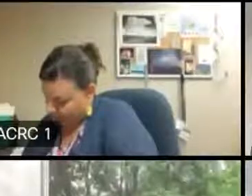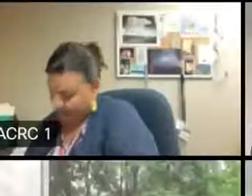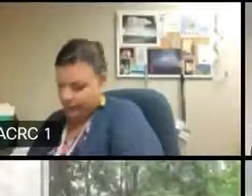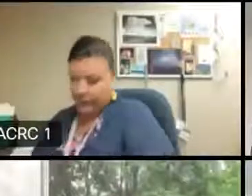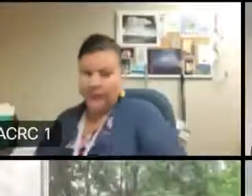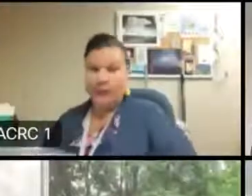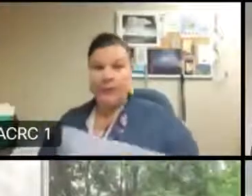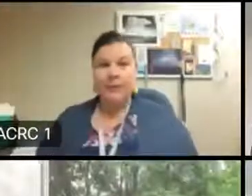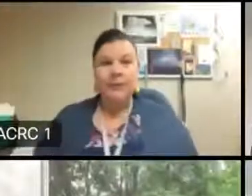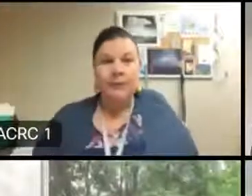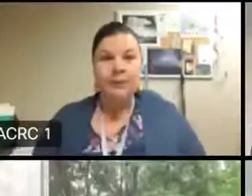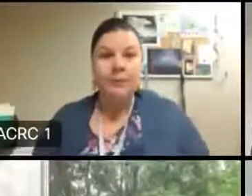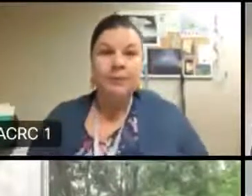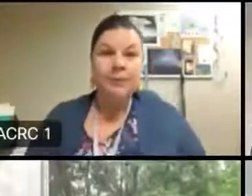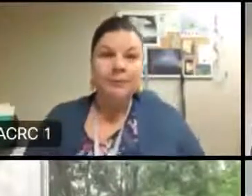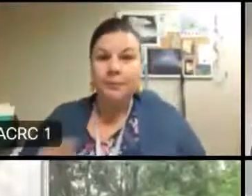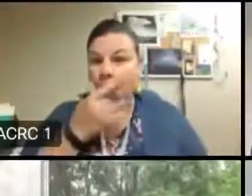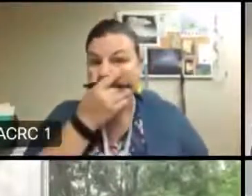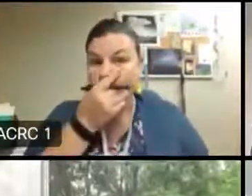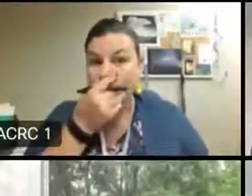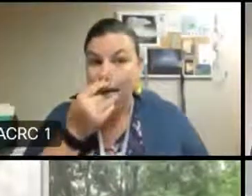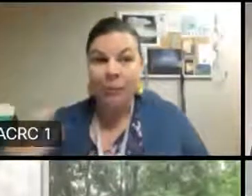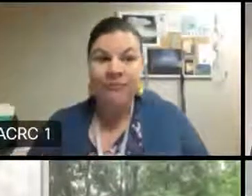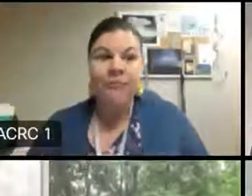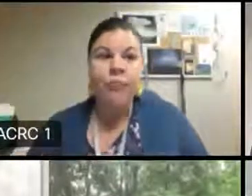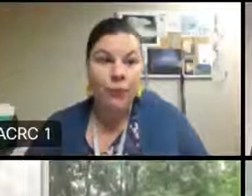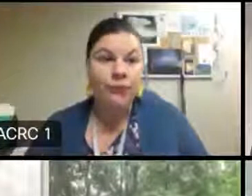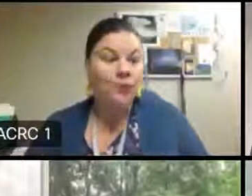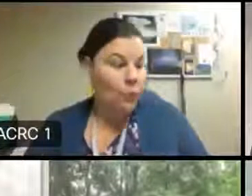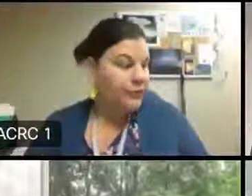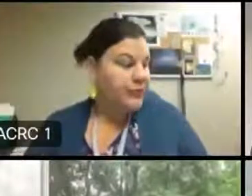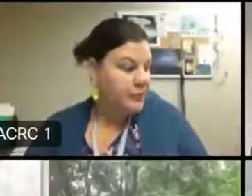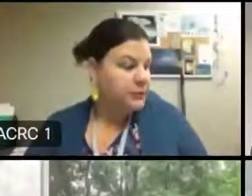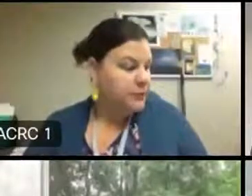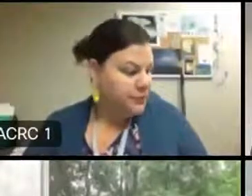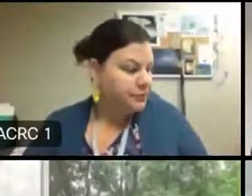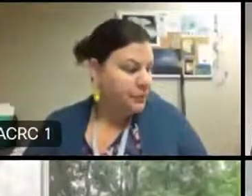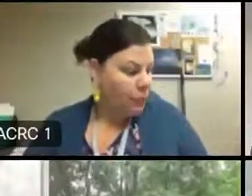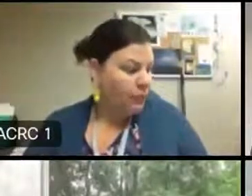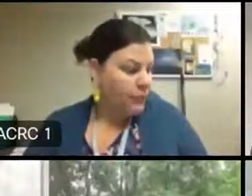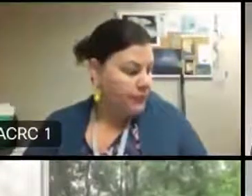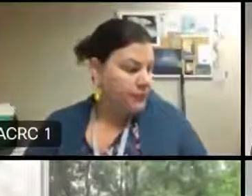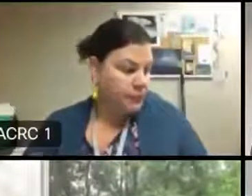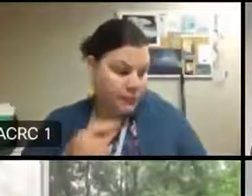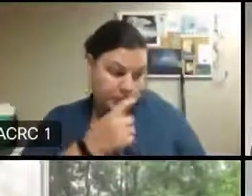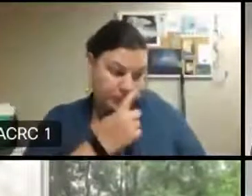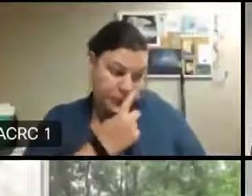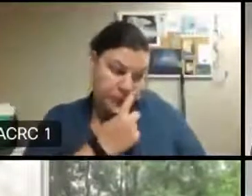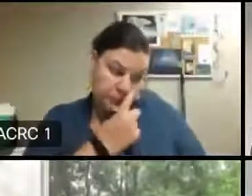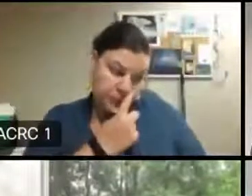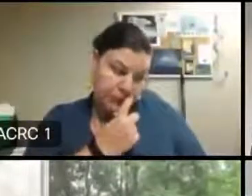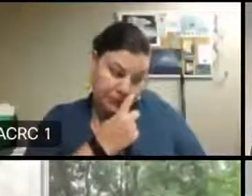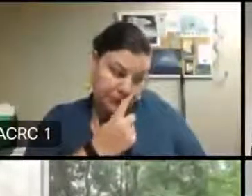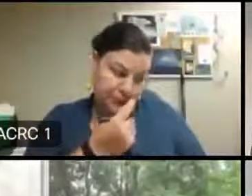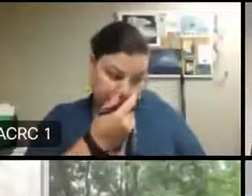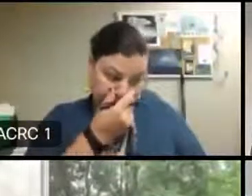or the serve. I mean, we really have a lot of coordinating to do with our families and